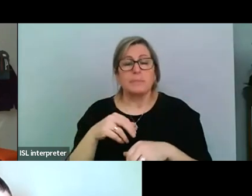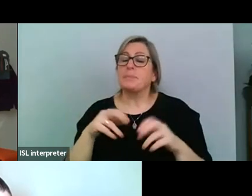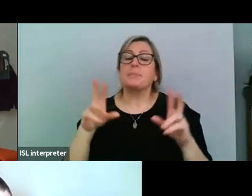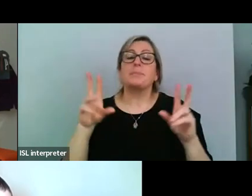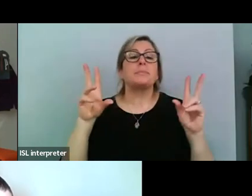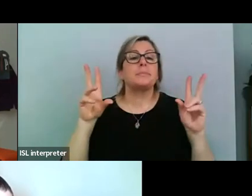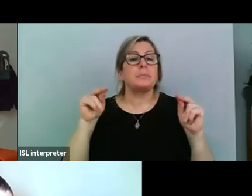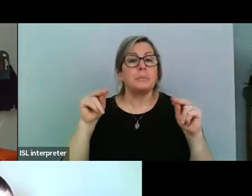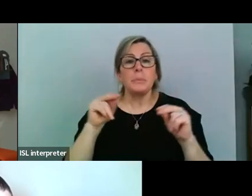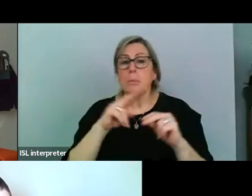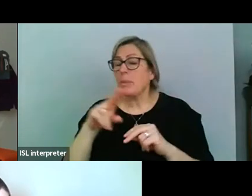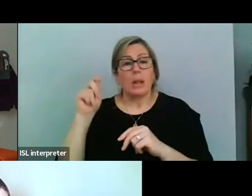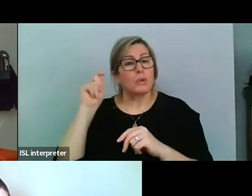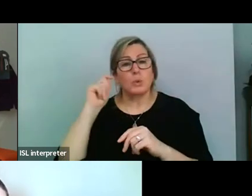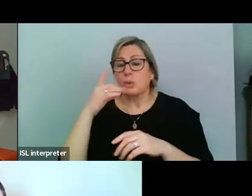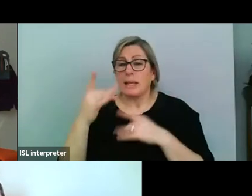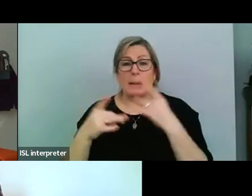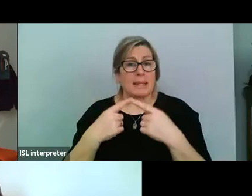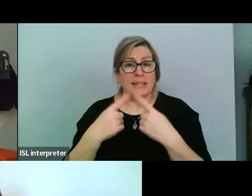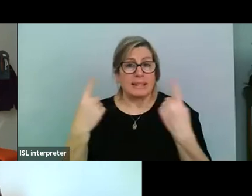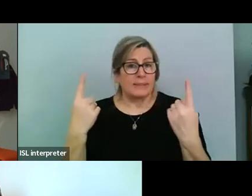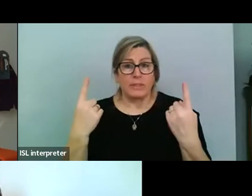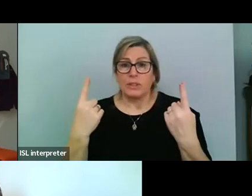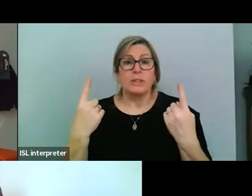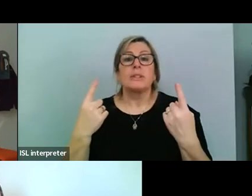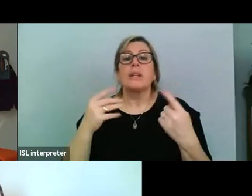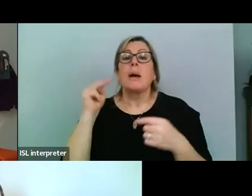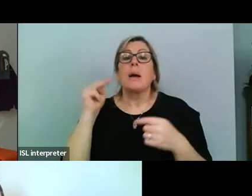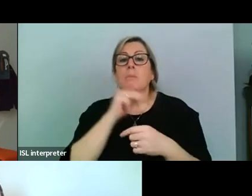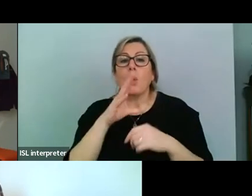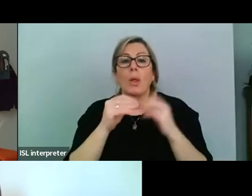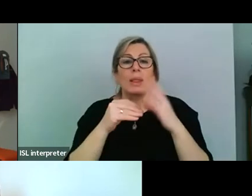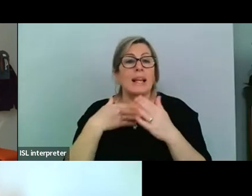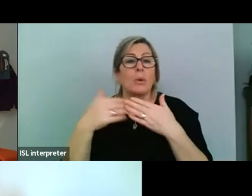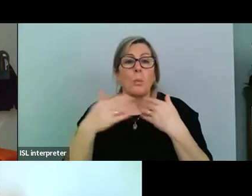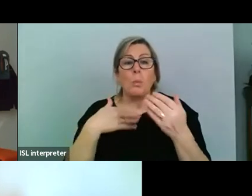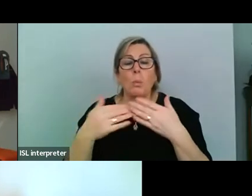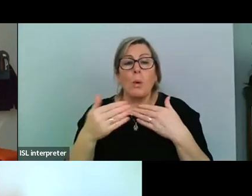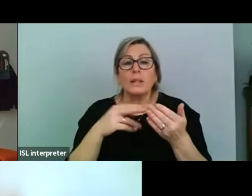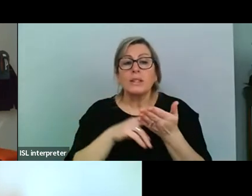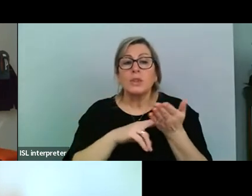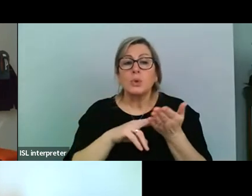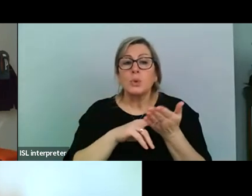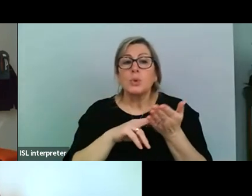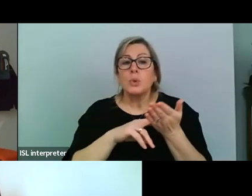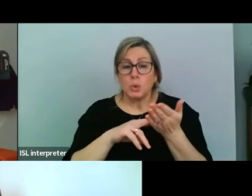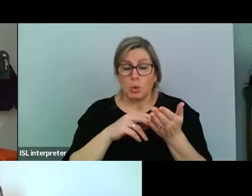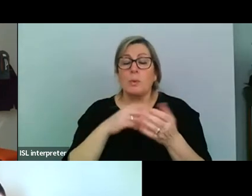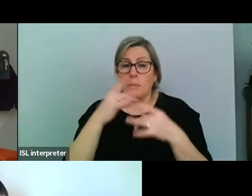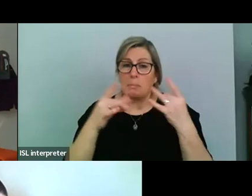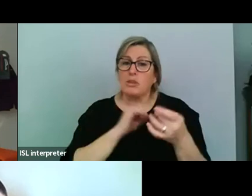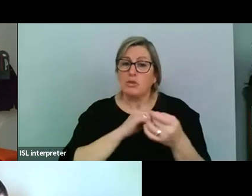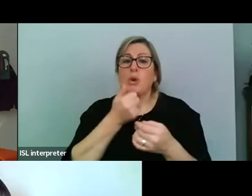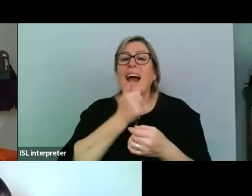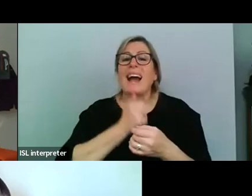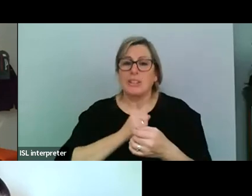don't believe that it does make a difference. The important thing is that you're using, that you are answering the questions that are set